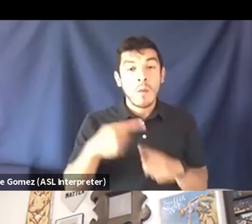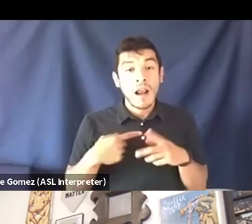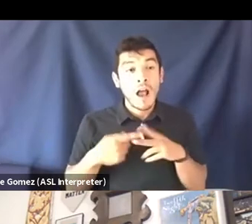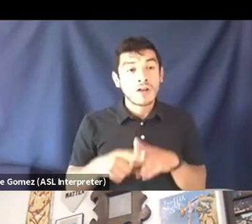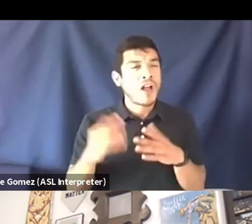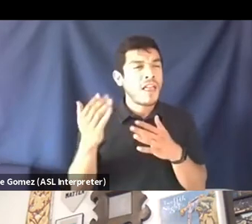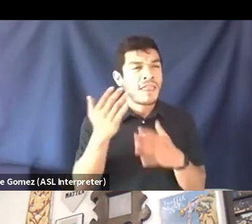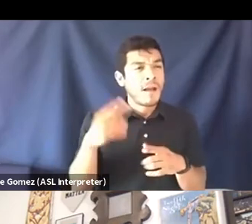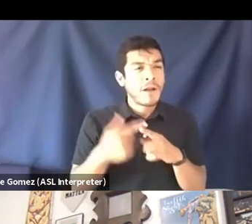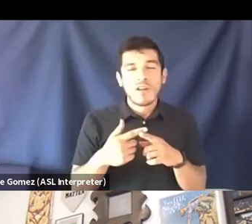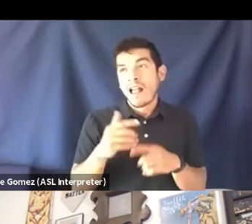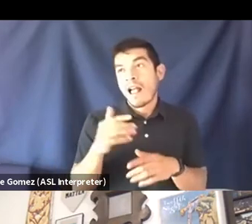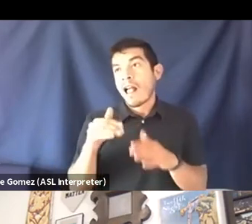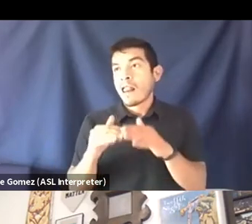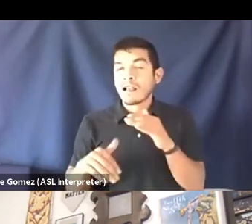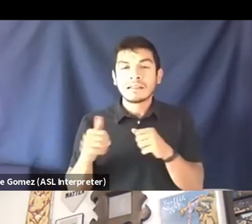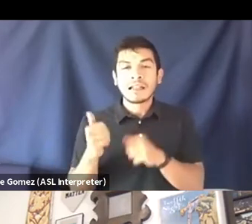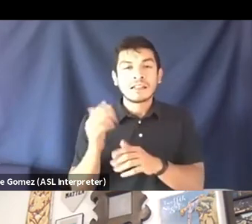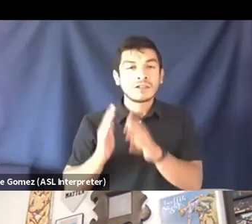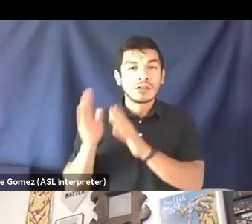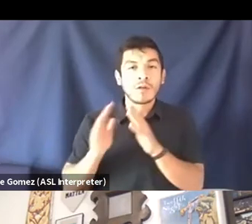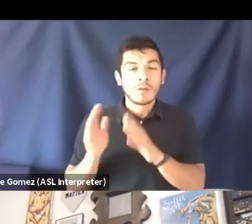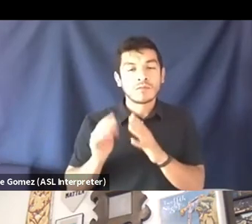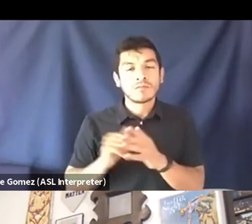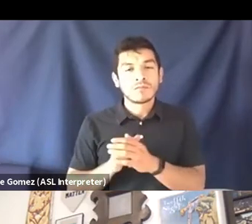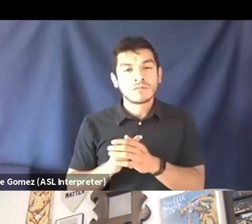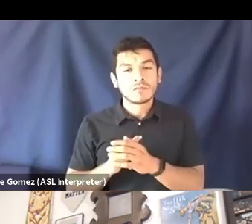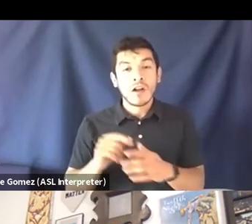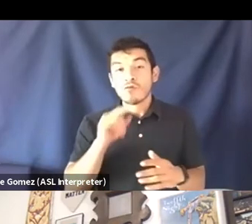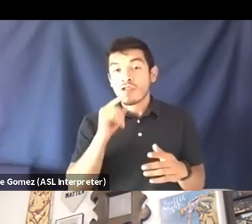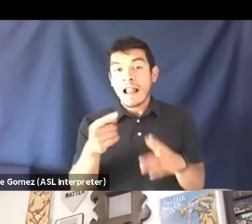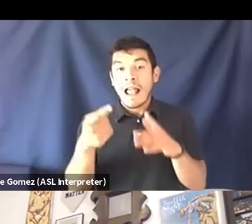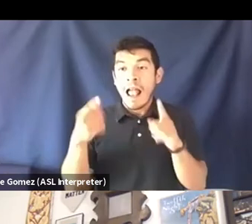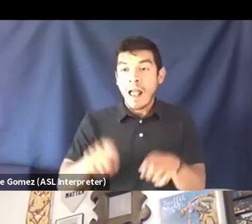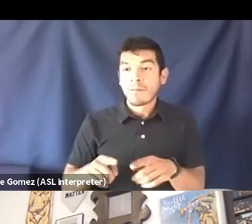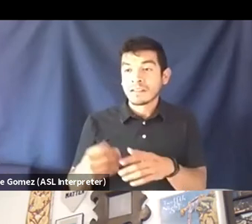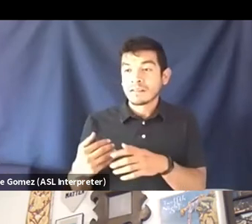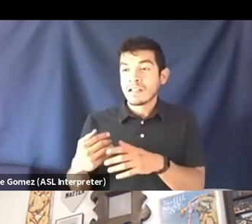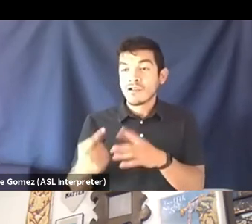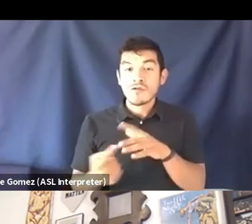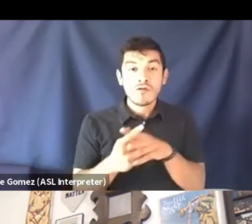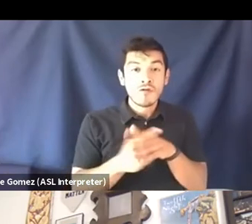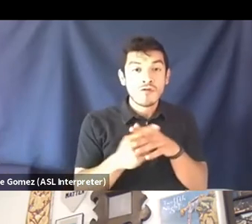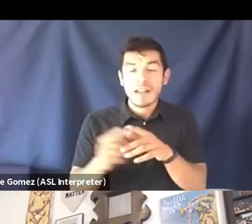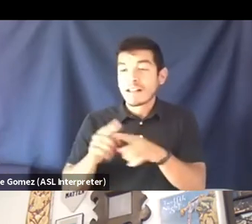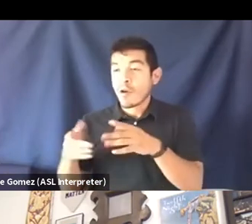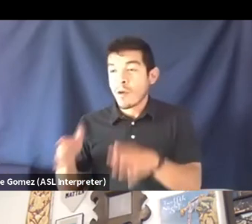10 years ago now is how what this really is about is it's bubbling up in such a massive way is about rising